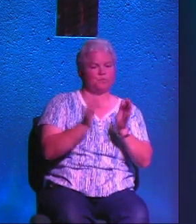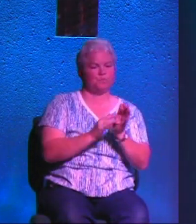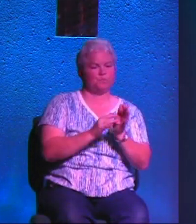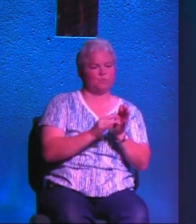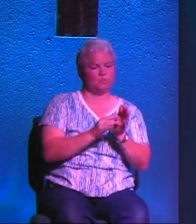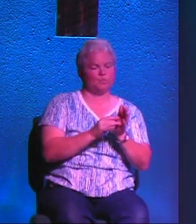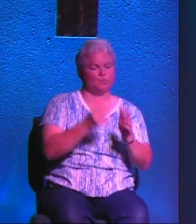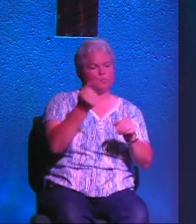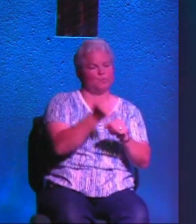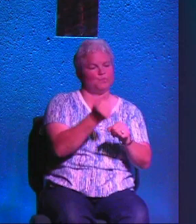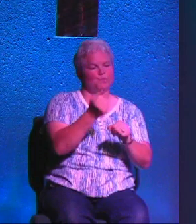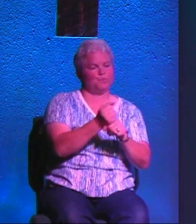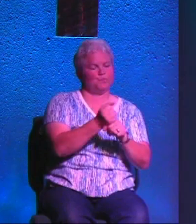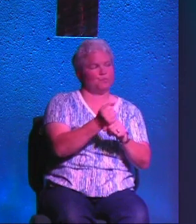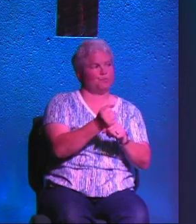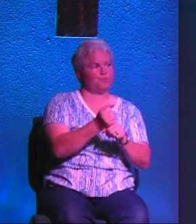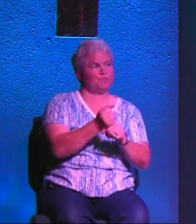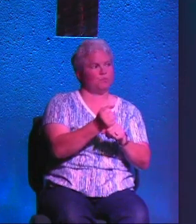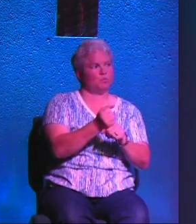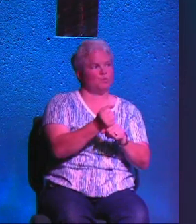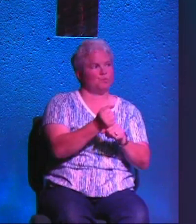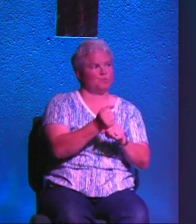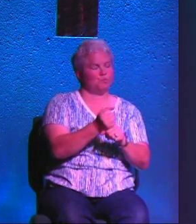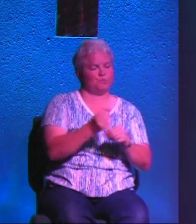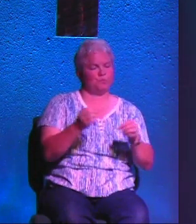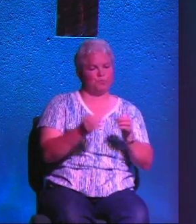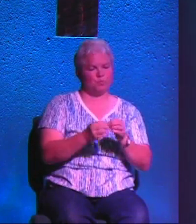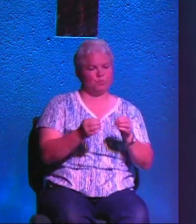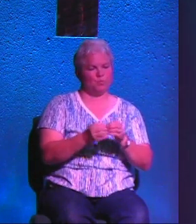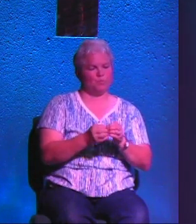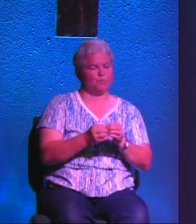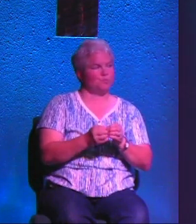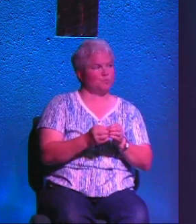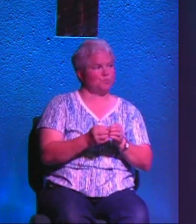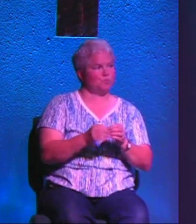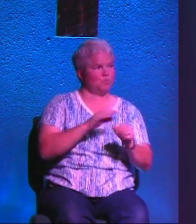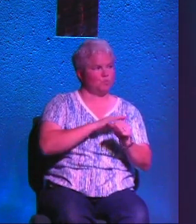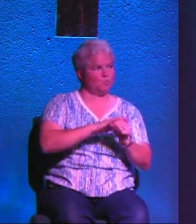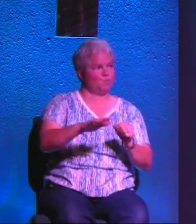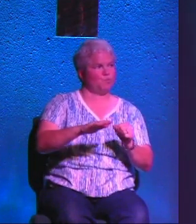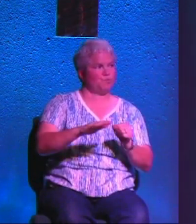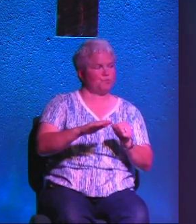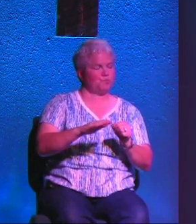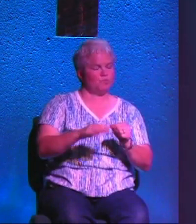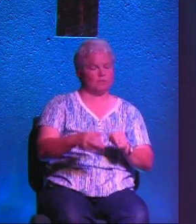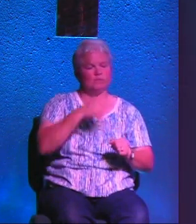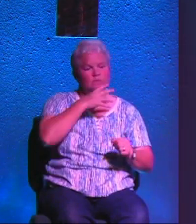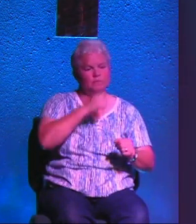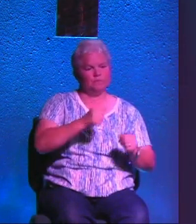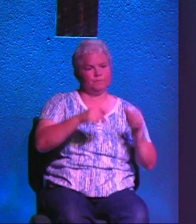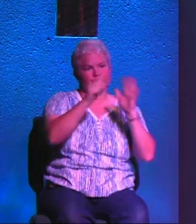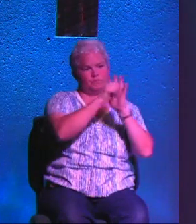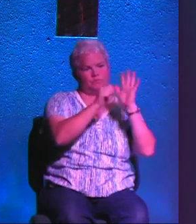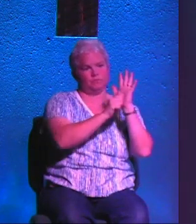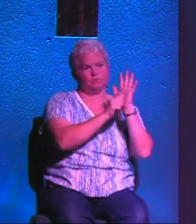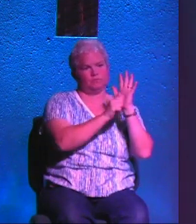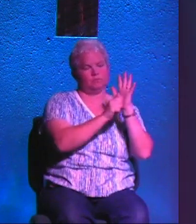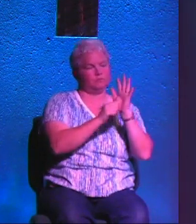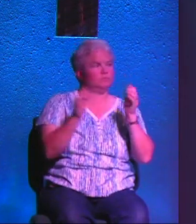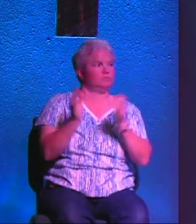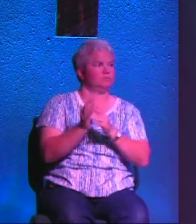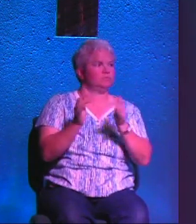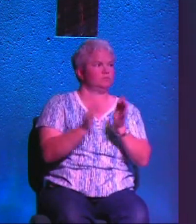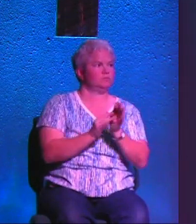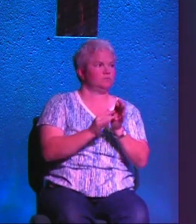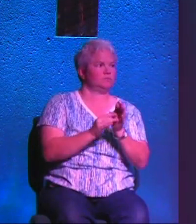Jesus established. Jesus established so much. The whole basis of the Old Testament, right, is to get